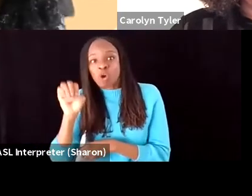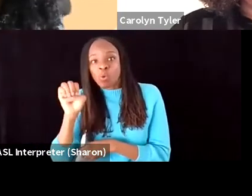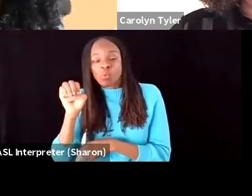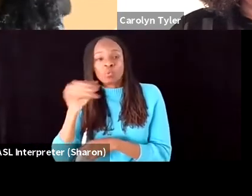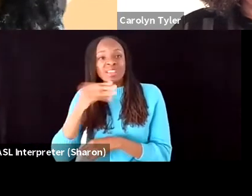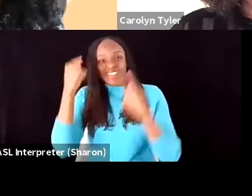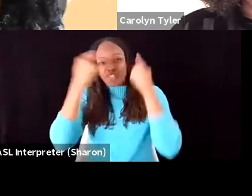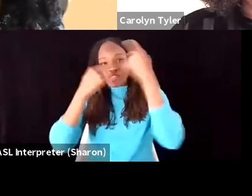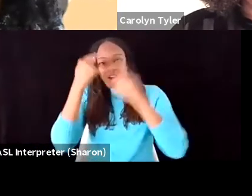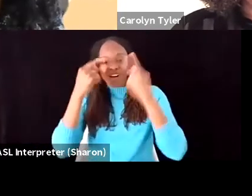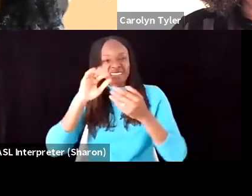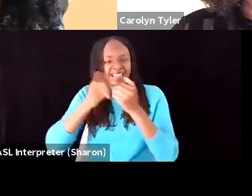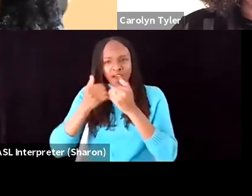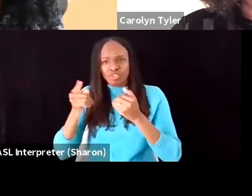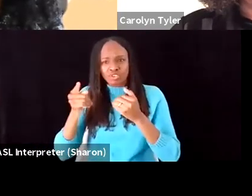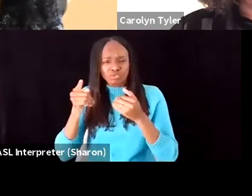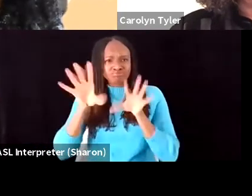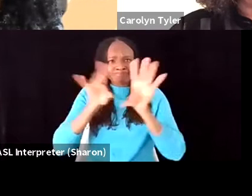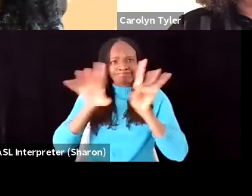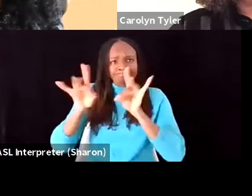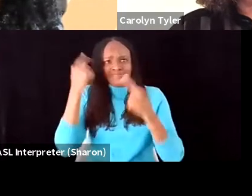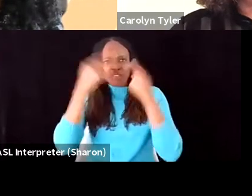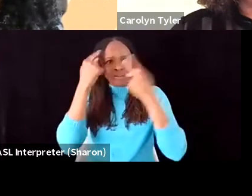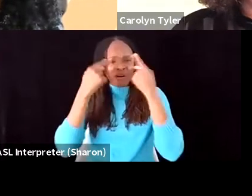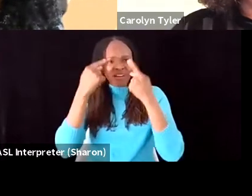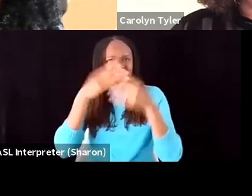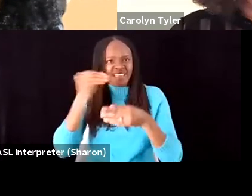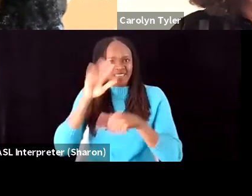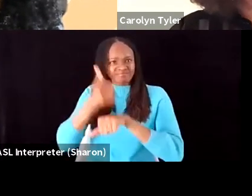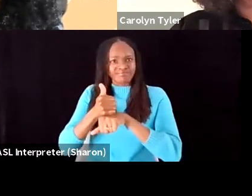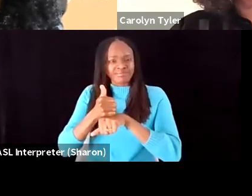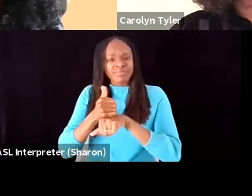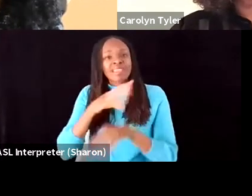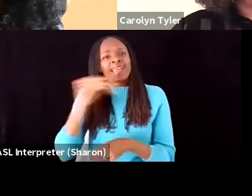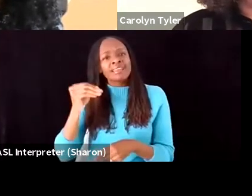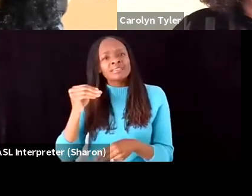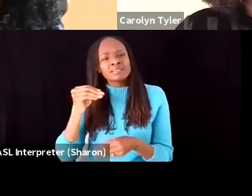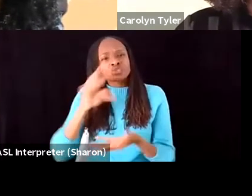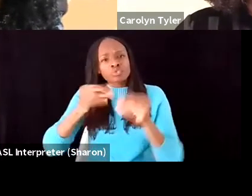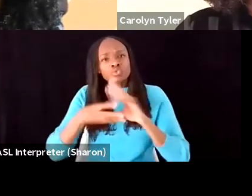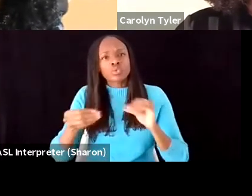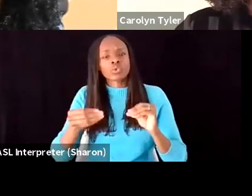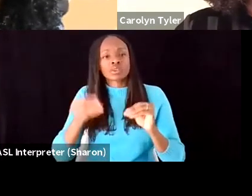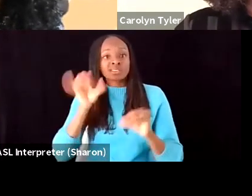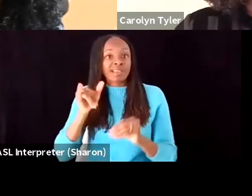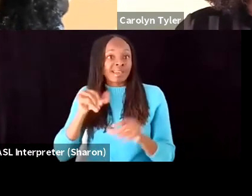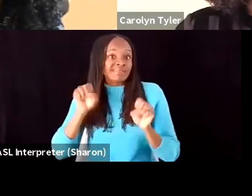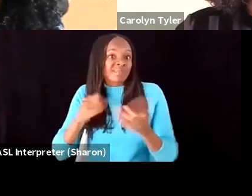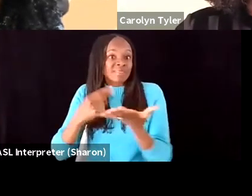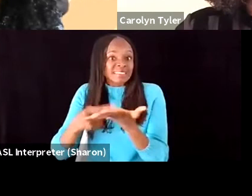put together, how you put it together. And the stories that will be maybe discussed or approved